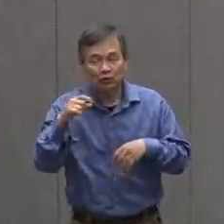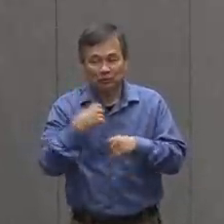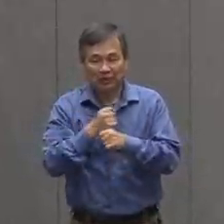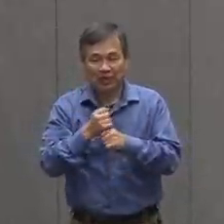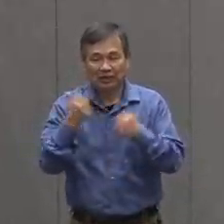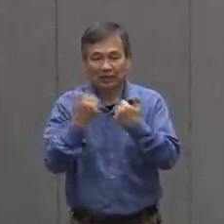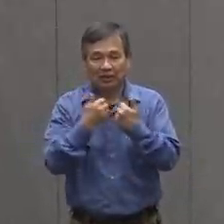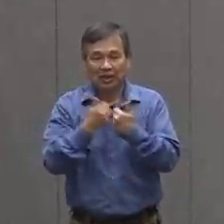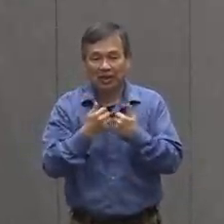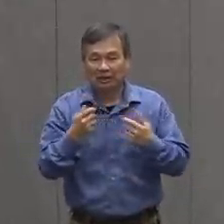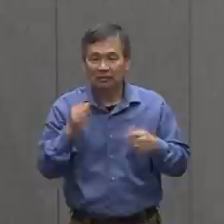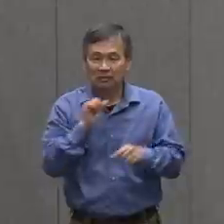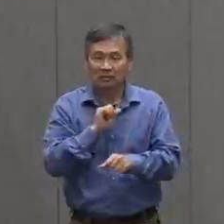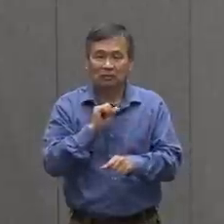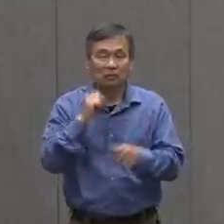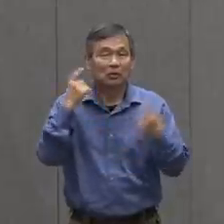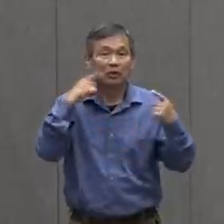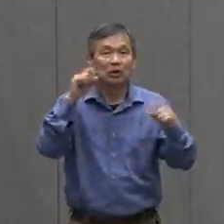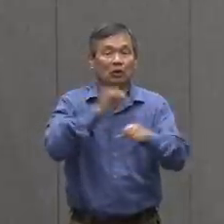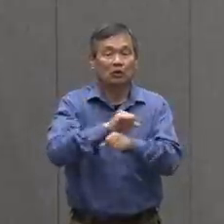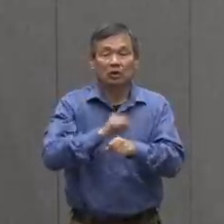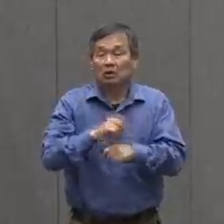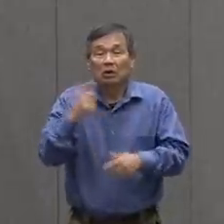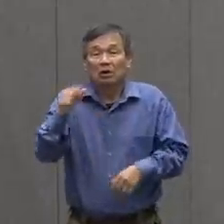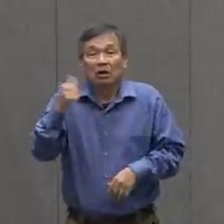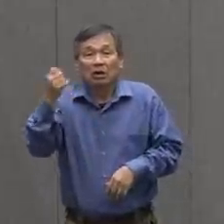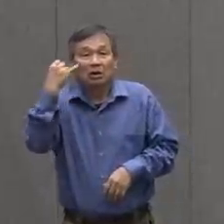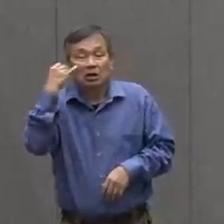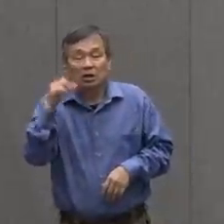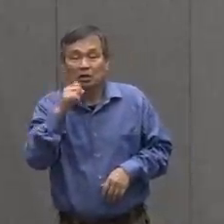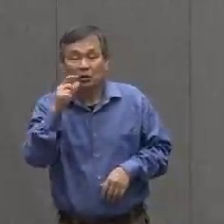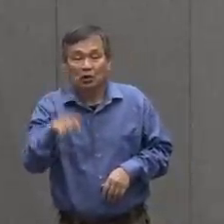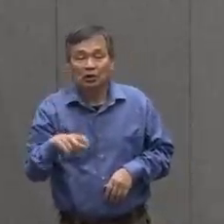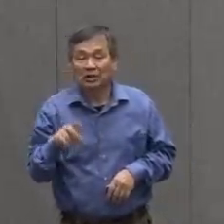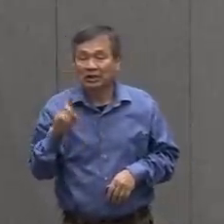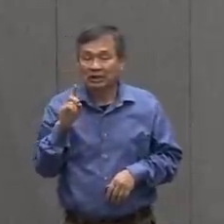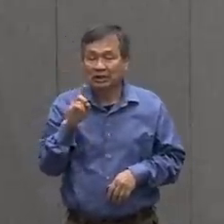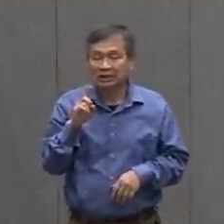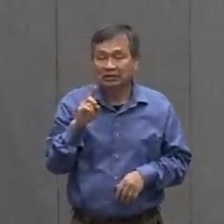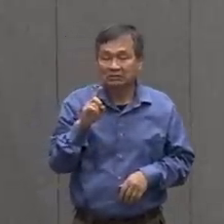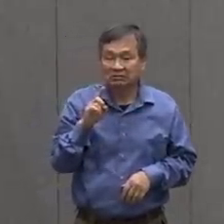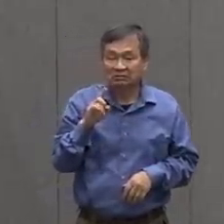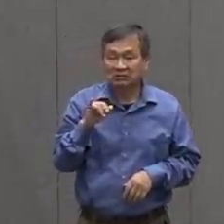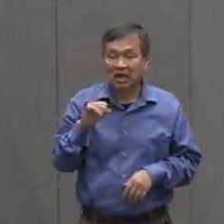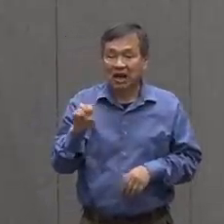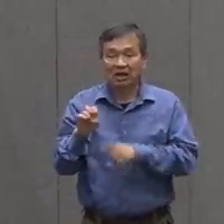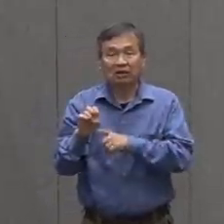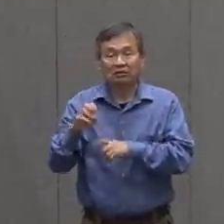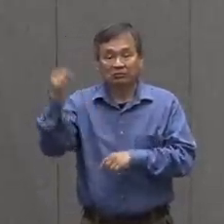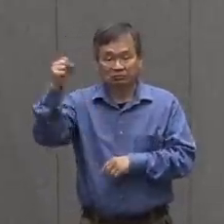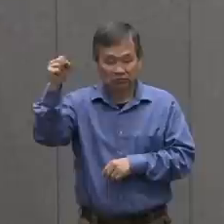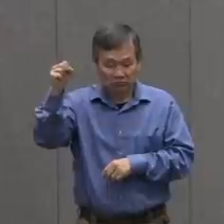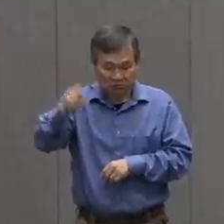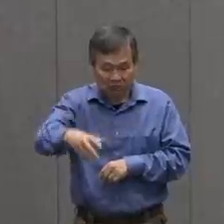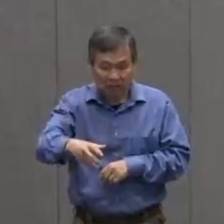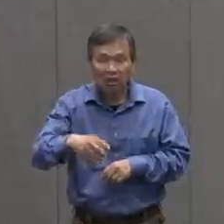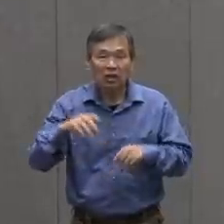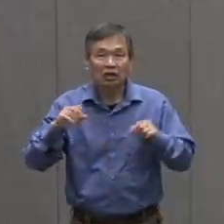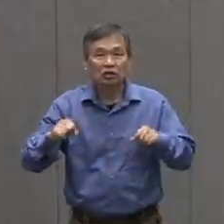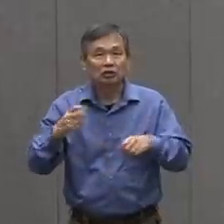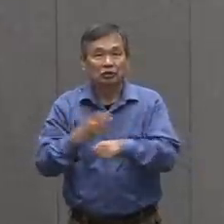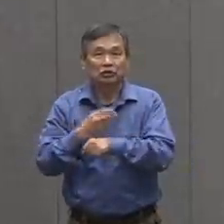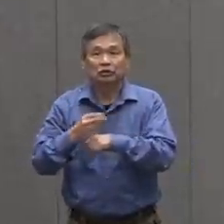Another way you could play this game is not with a die at all, but with a random number generator that you can find on the